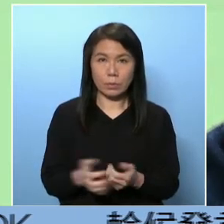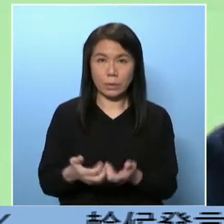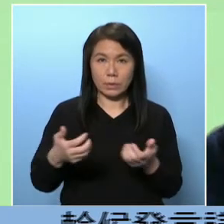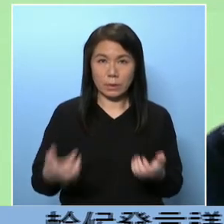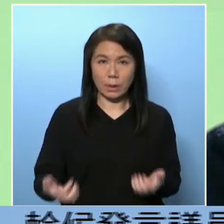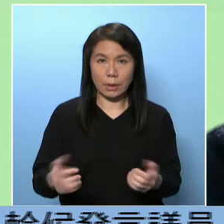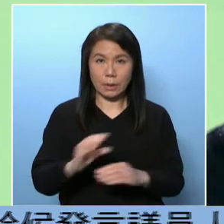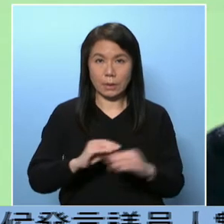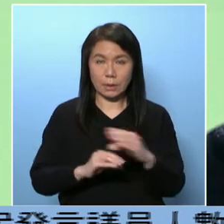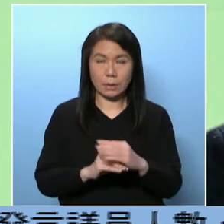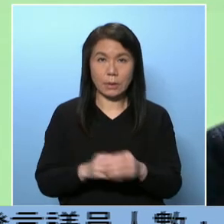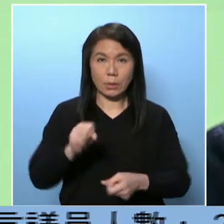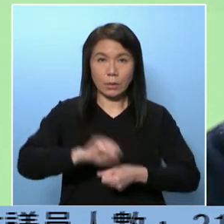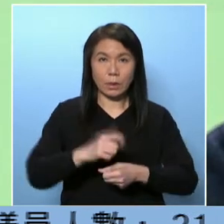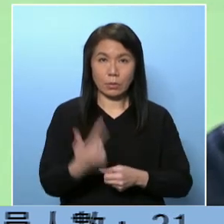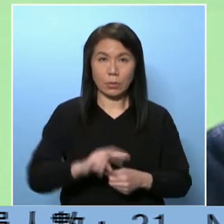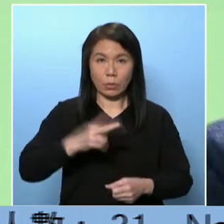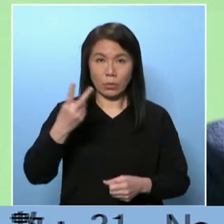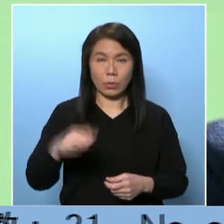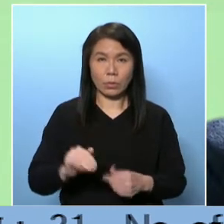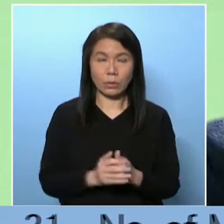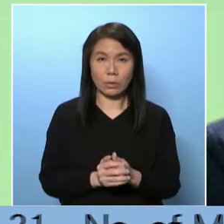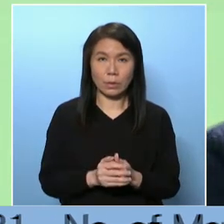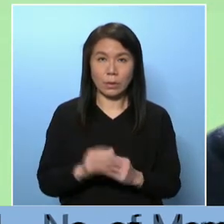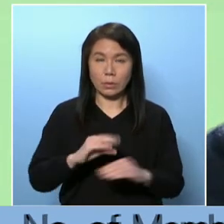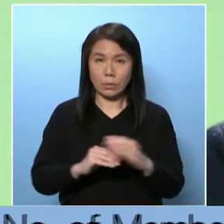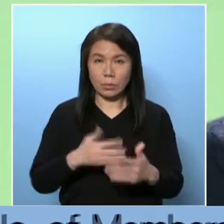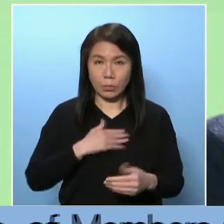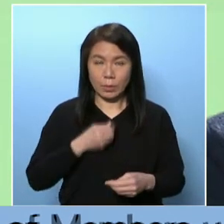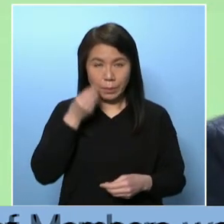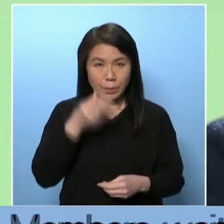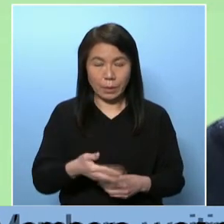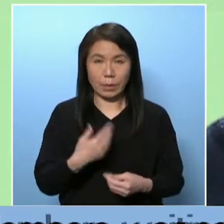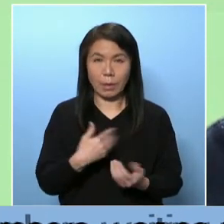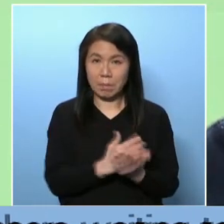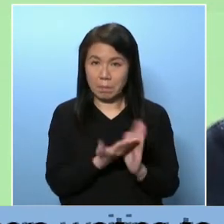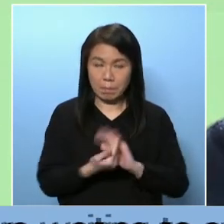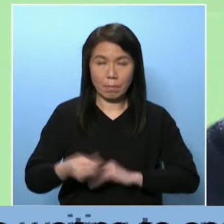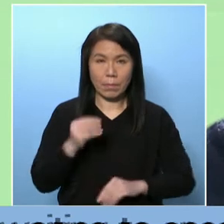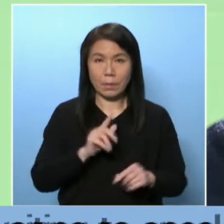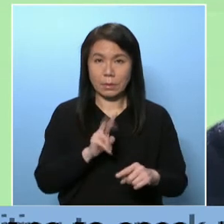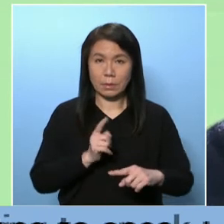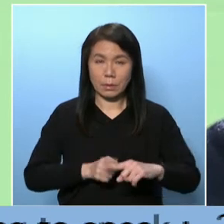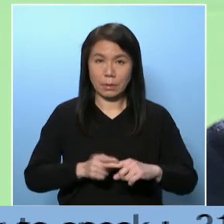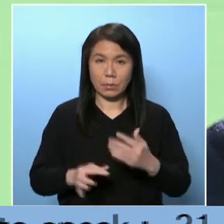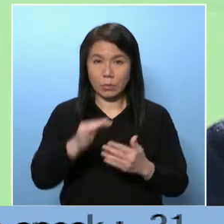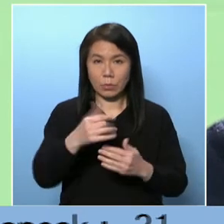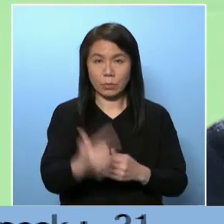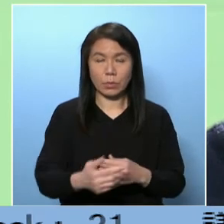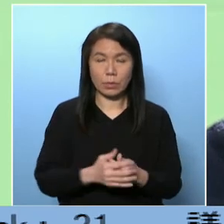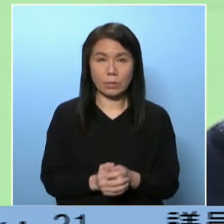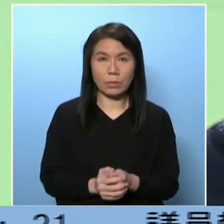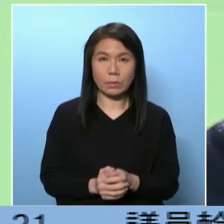capacity, and they expect enhancement to our isolation facility, and there will be